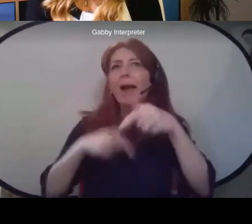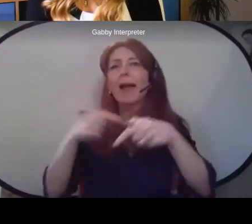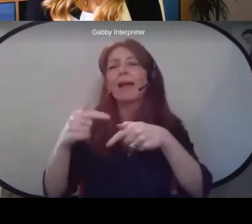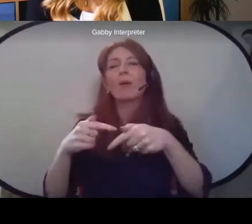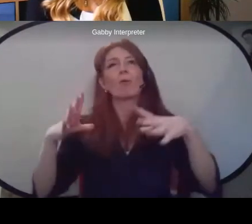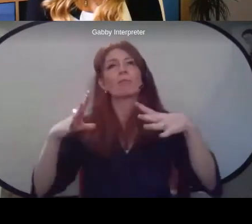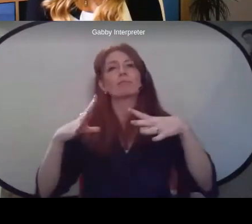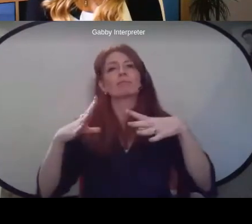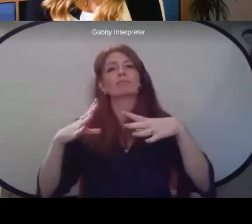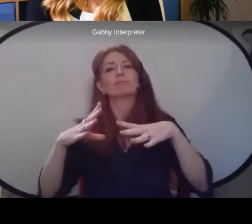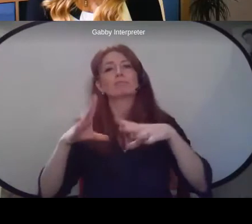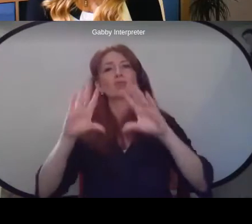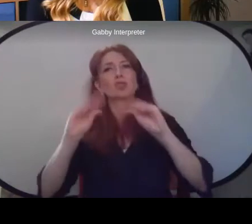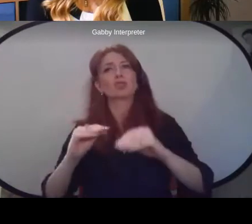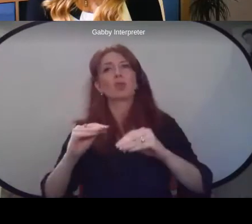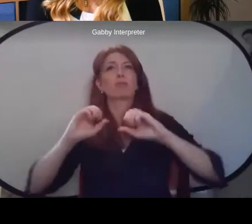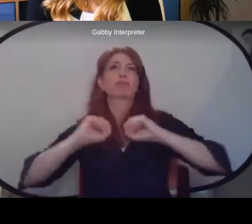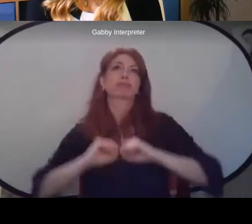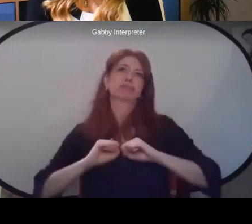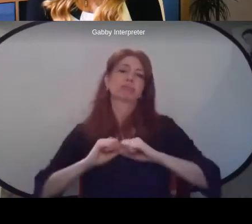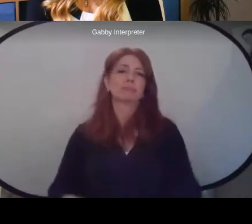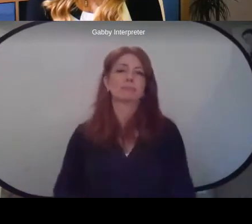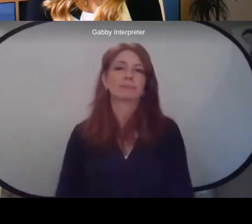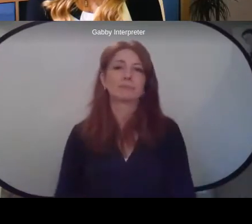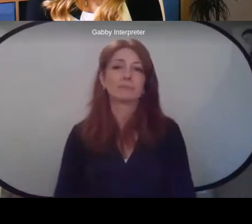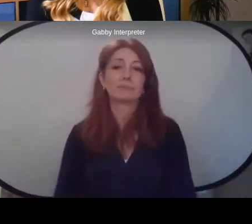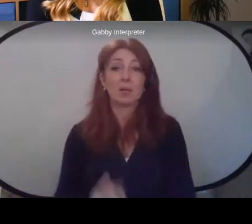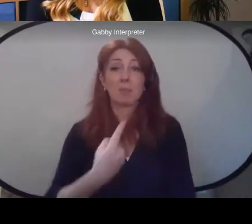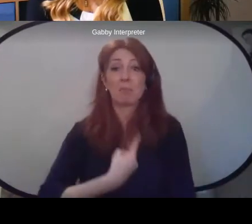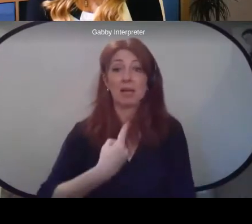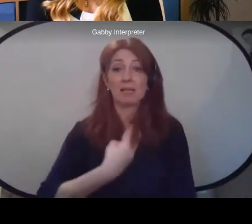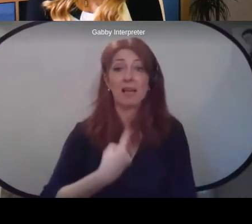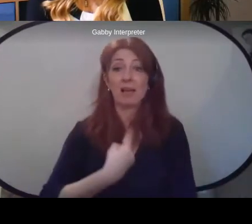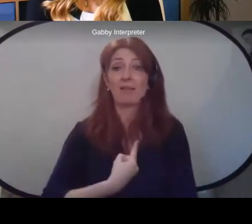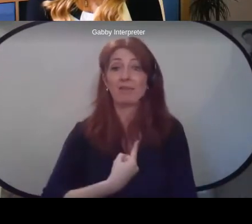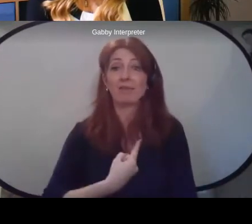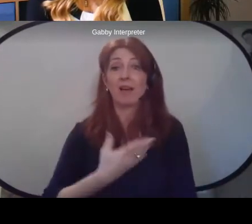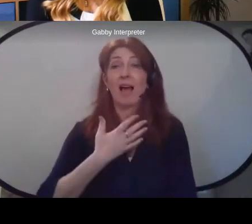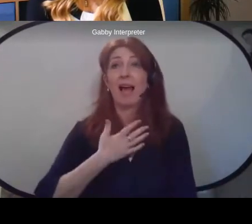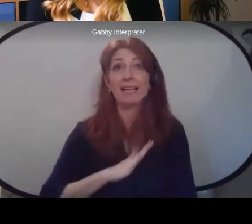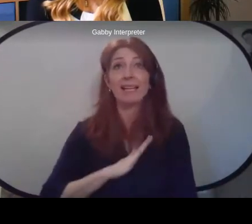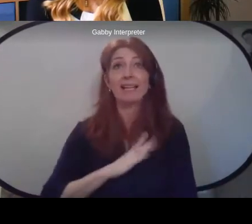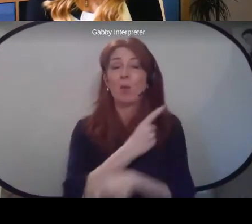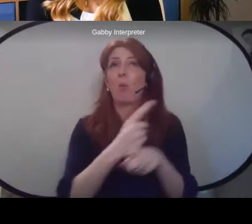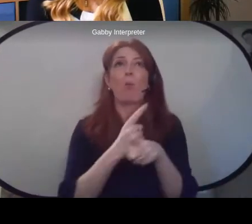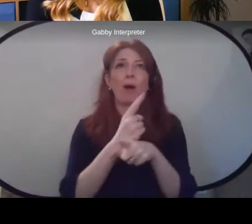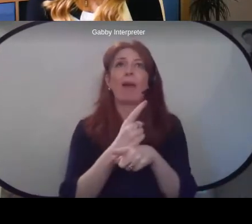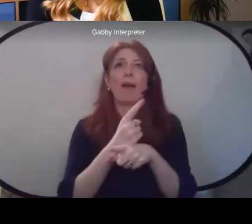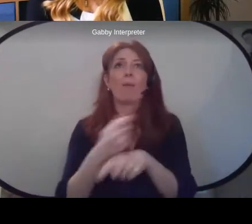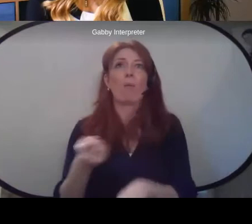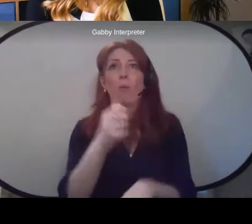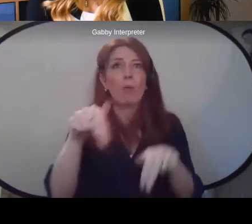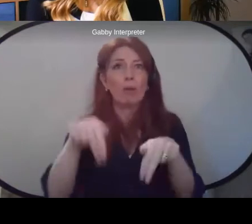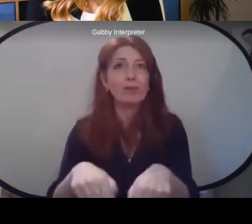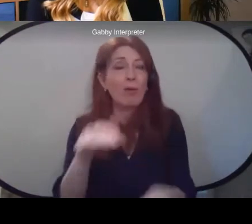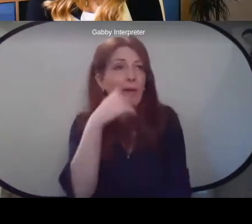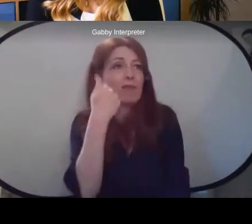of view, I could not possibly, you know, do without my, you know, 1 hour of a dog walk every day, because that's my